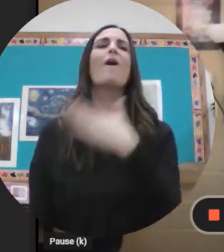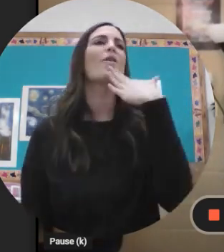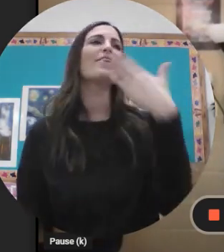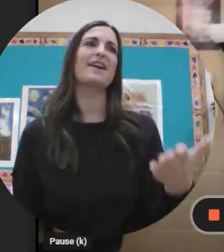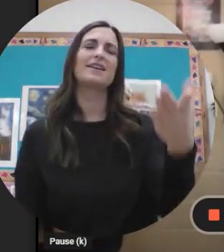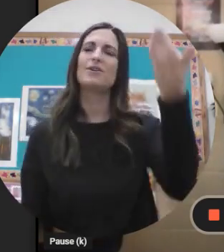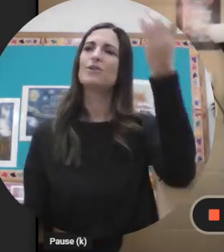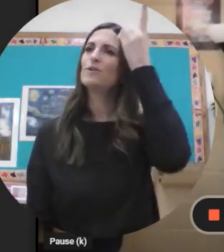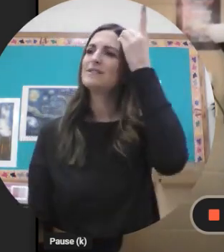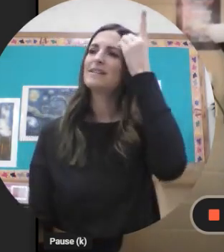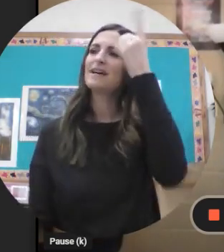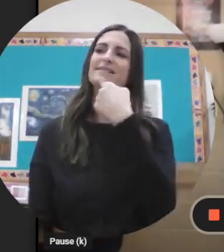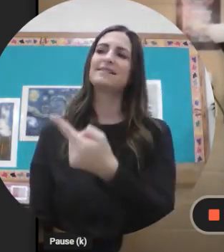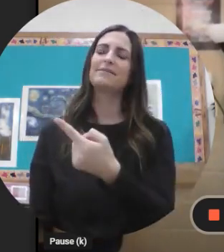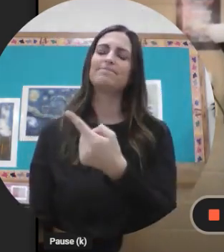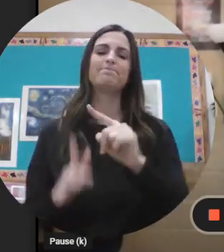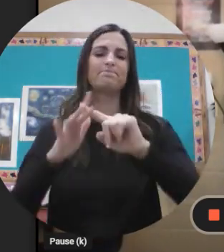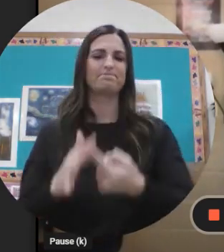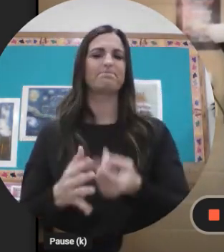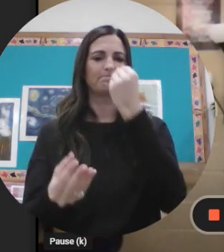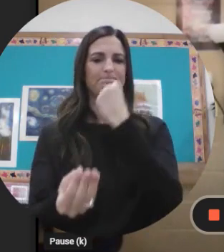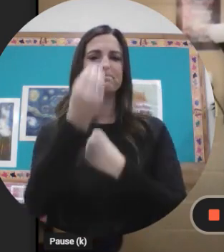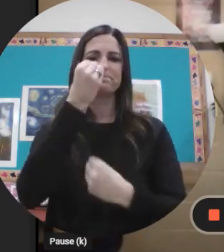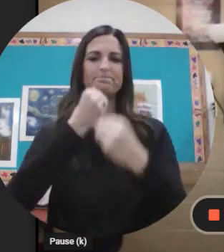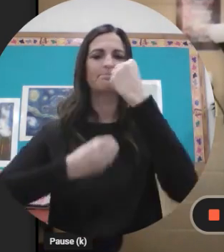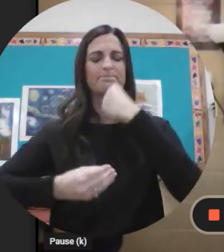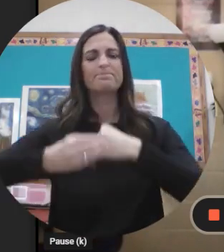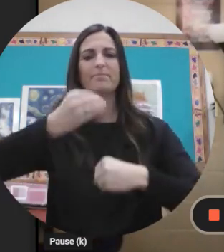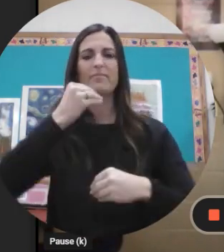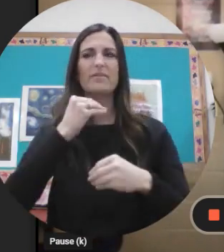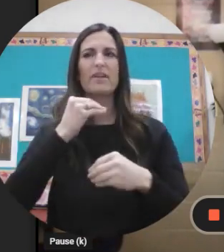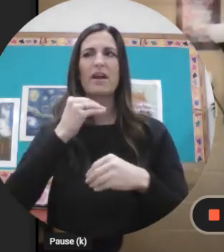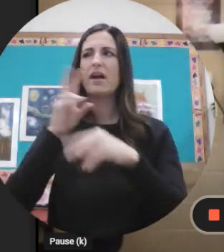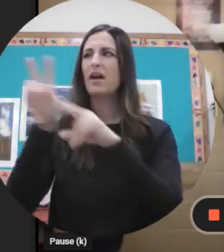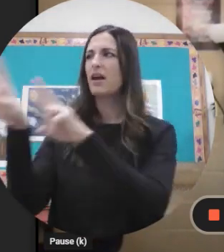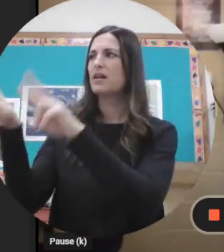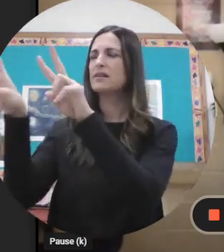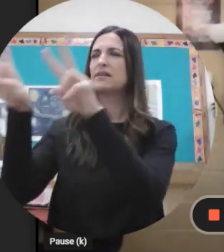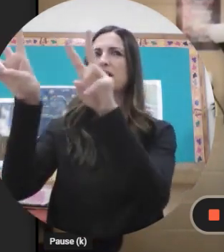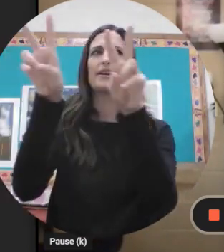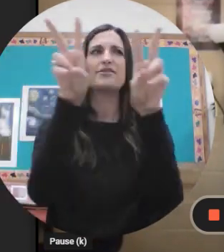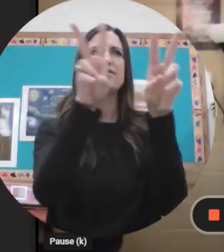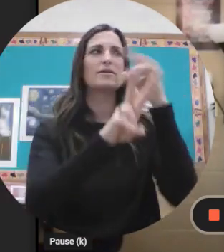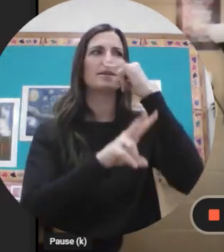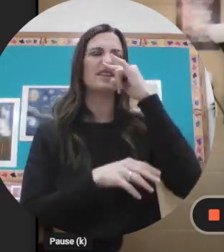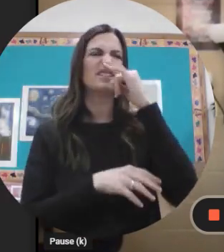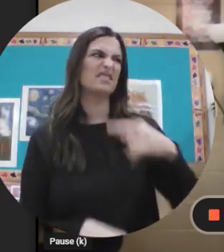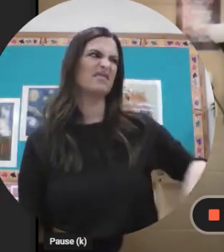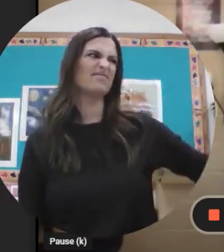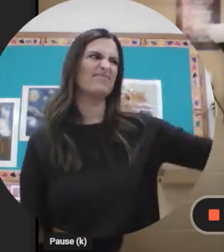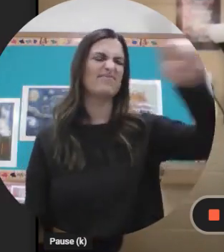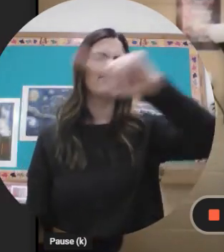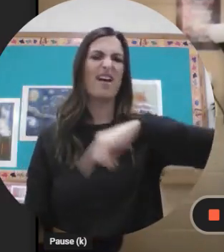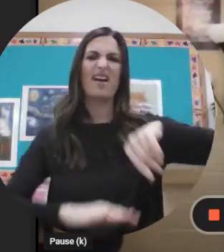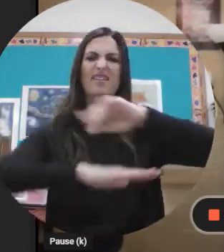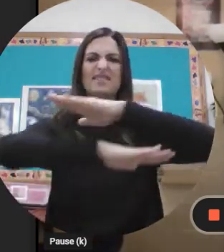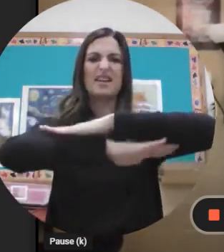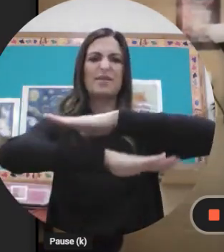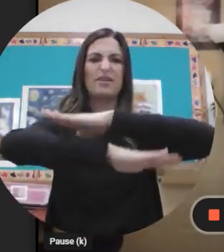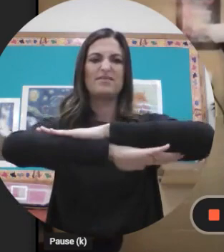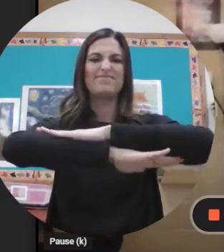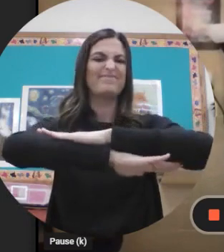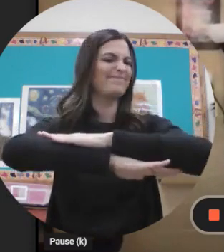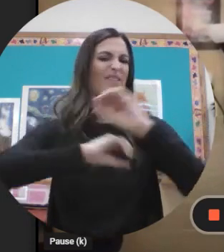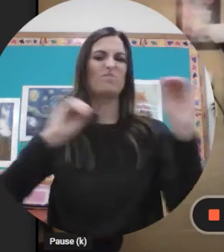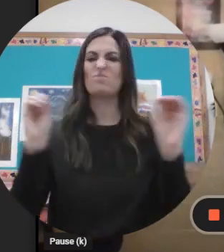said, and started eating. Glancing around at the other kids in the cafeteria, I felt like our table was the leftovers table. Leah